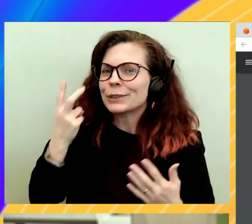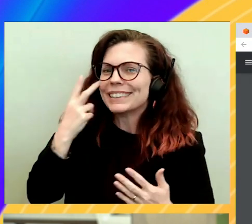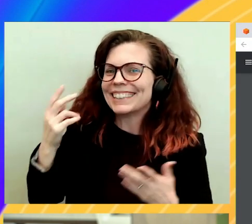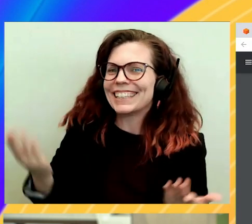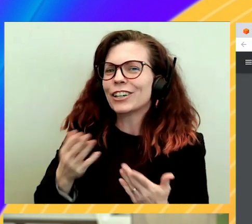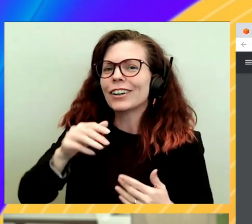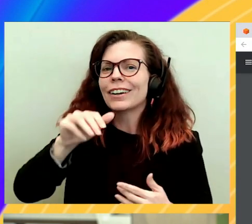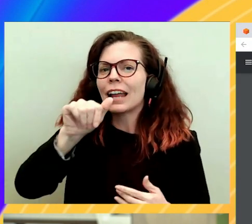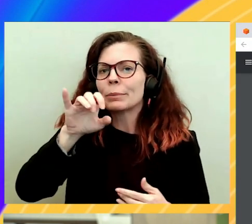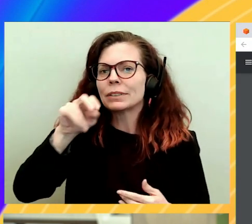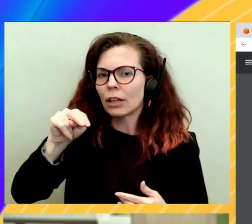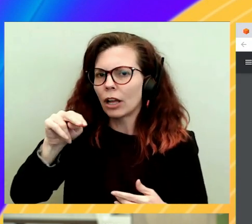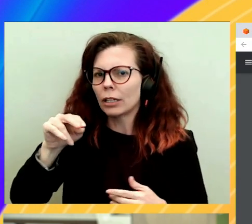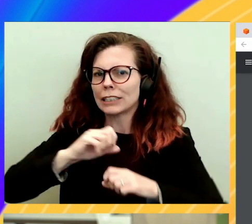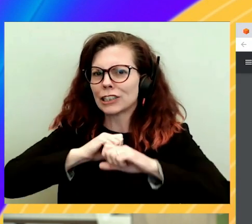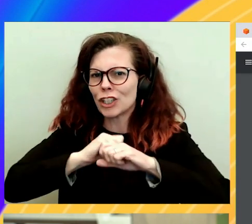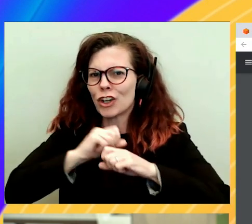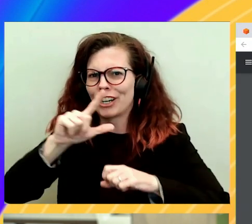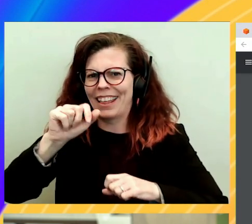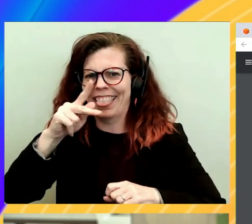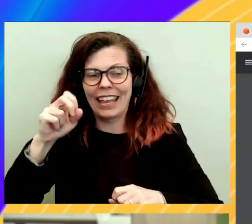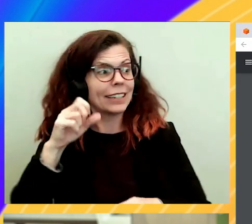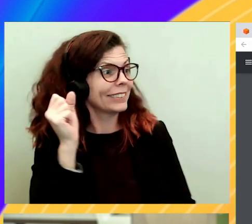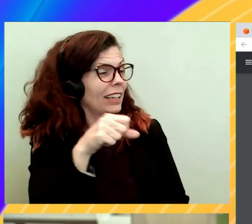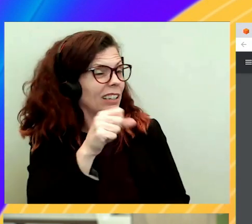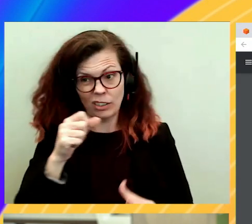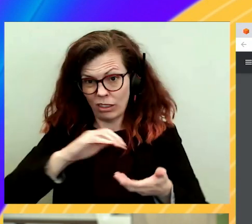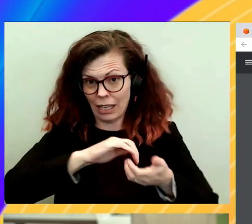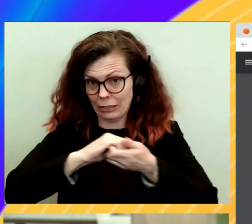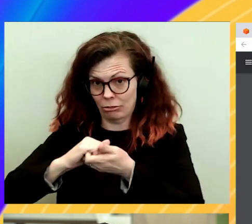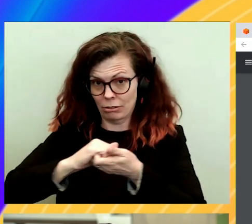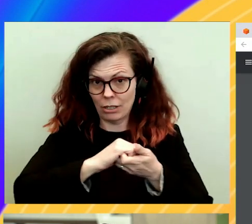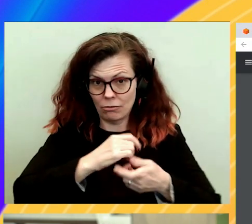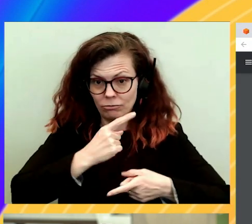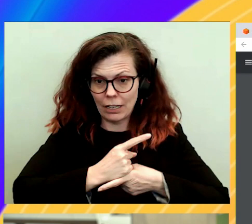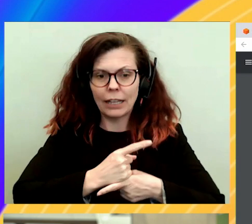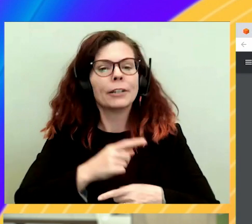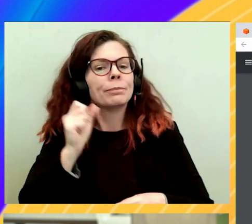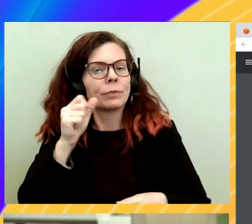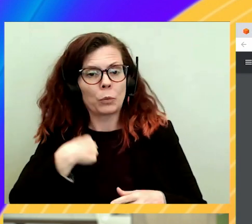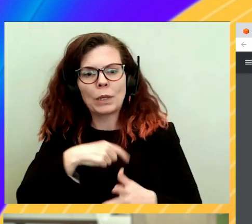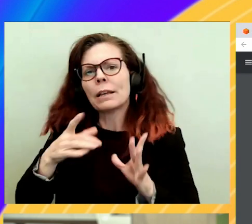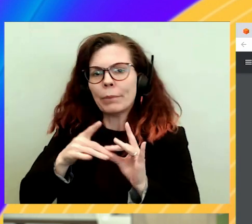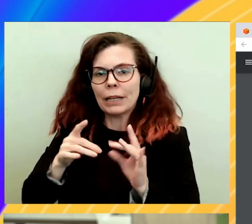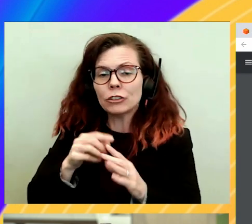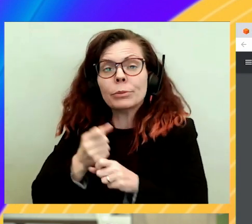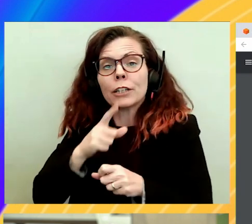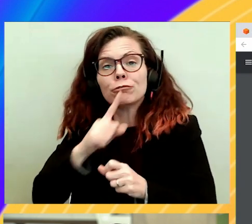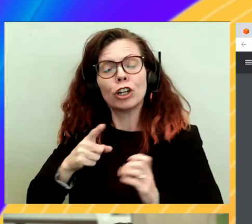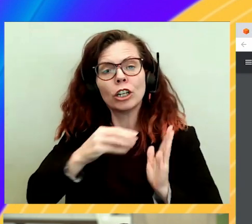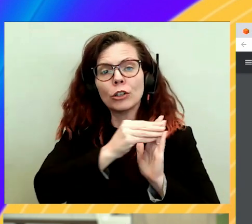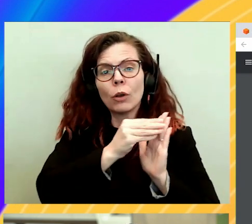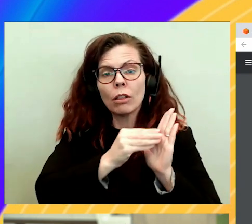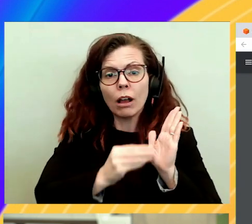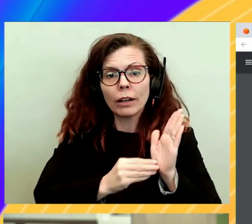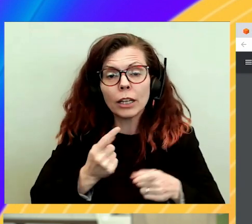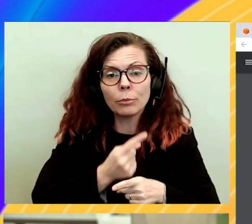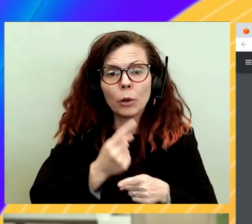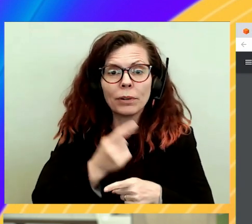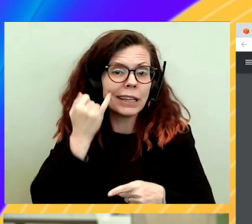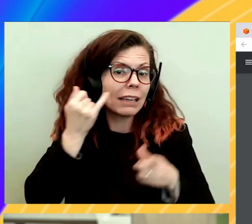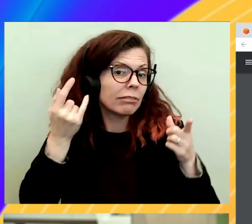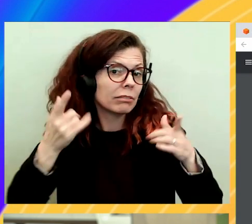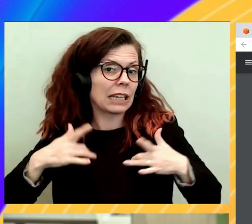Lake. Yes. And so that goes hand in hand with what you mentioned, making sure you're logging appropriately, so in case an event